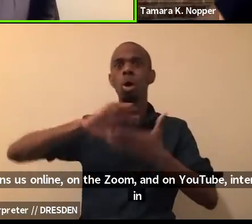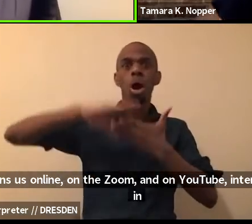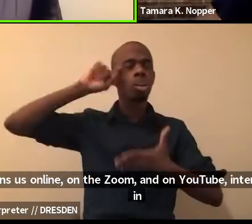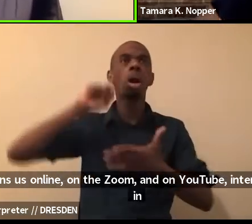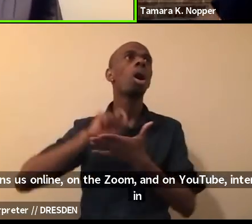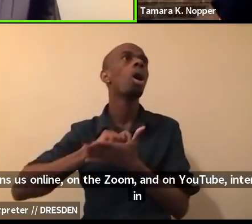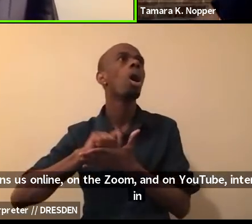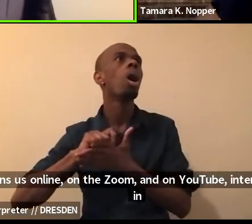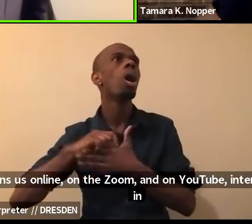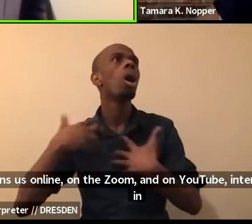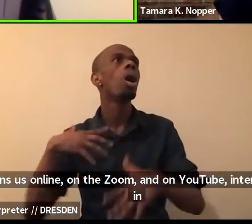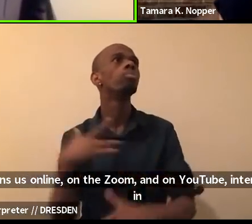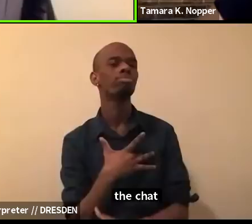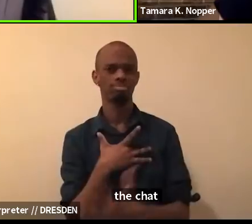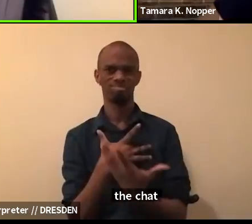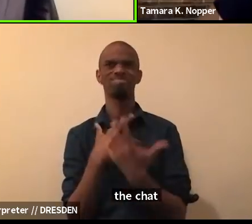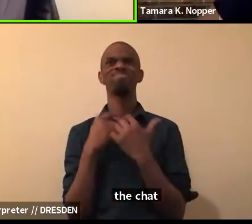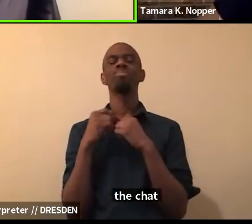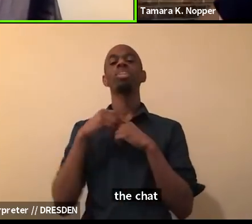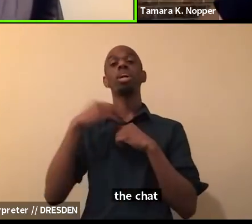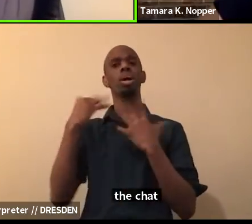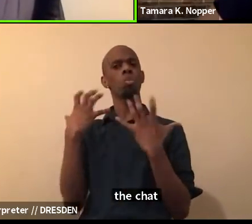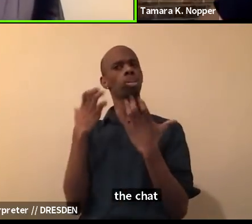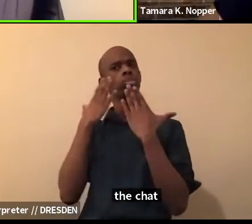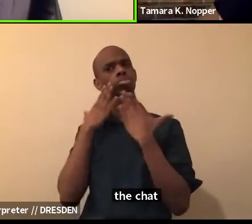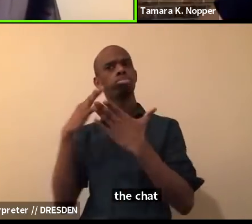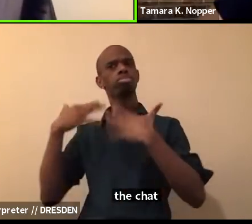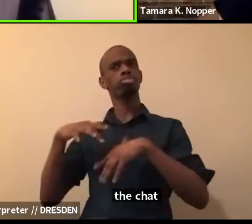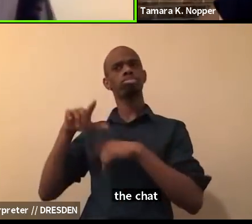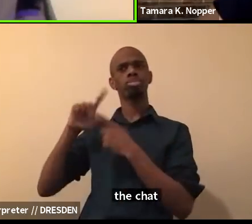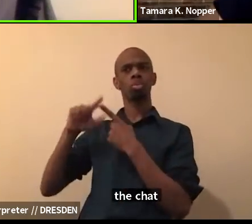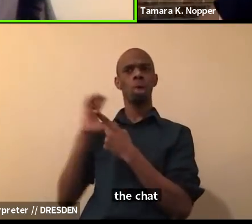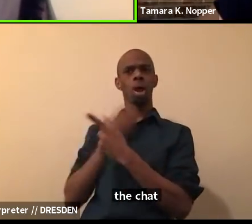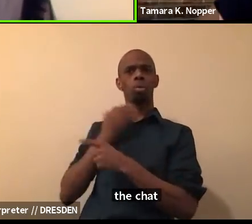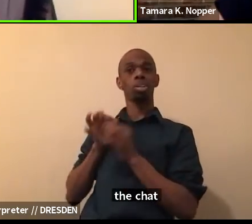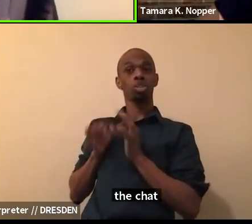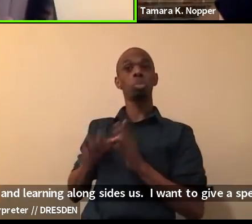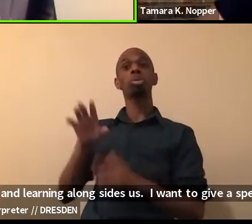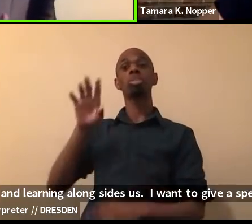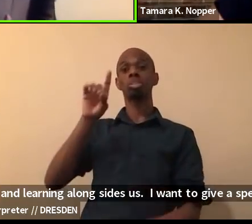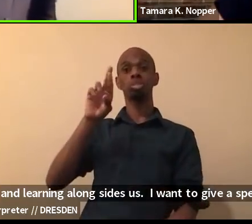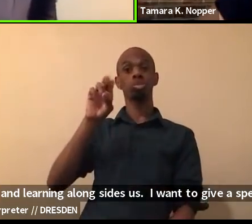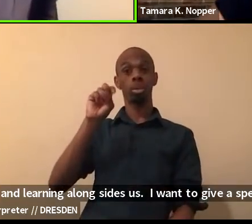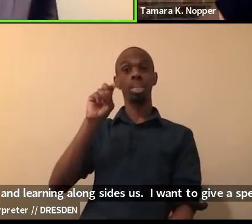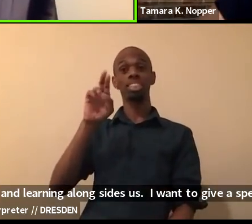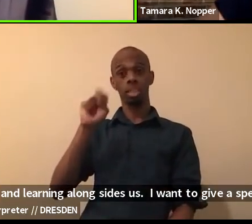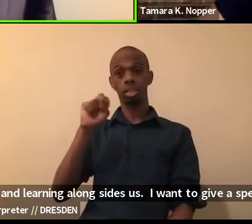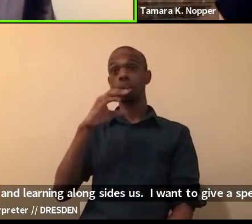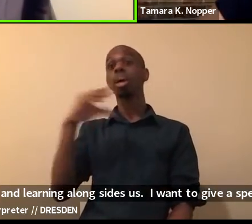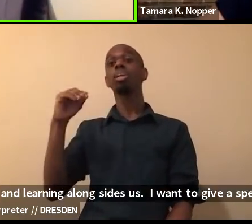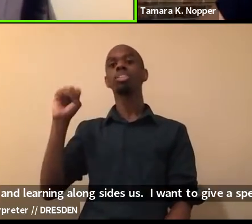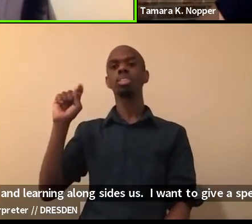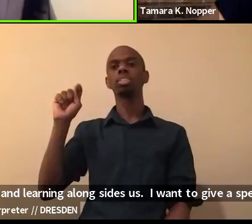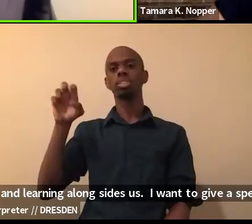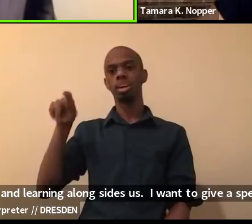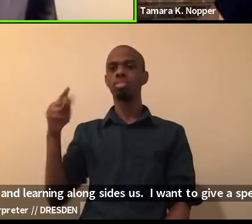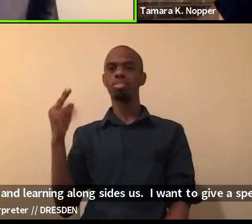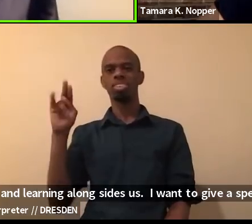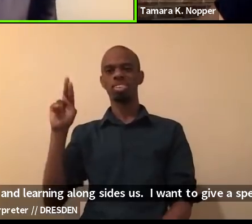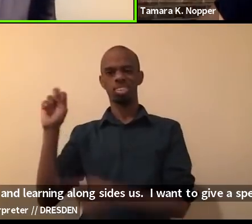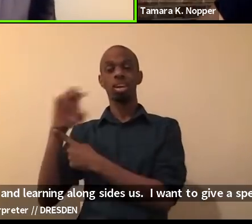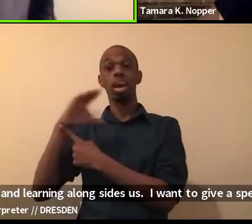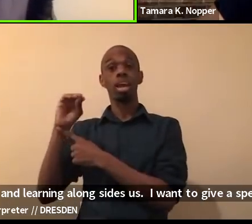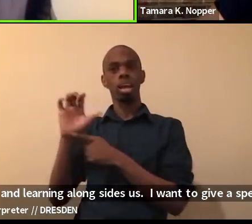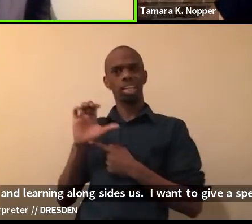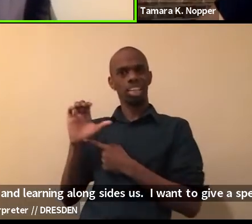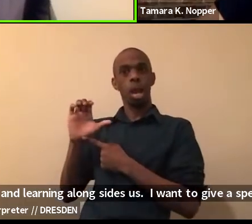I want to share special thanks to our incredible ASL interpreters, Dresden and Stephanie, our captioner Kim from 2020